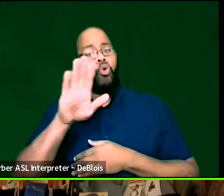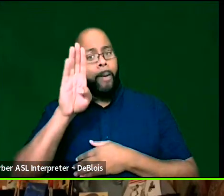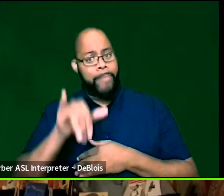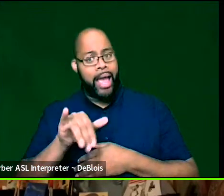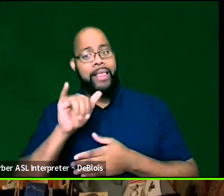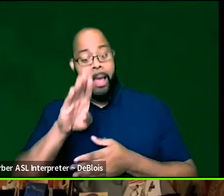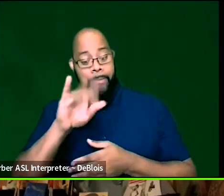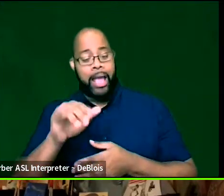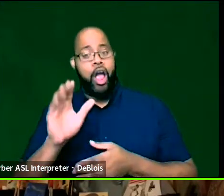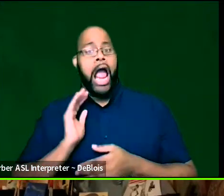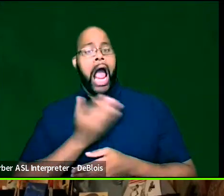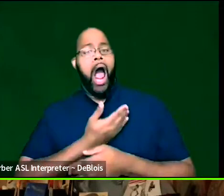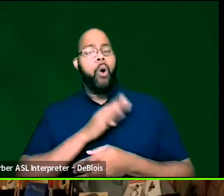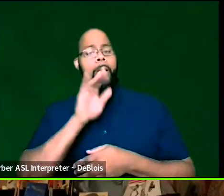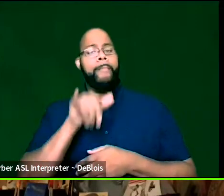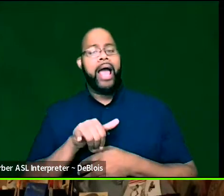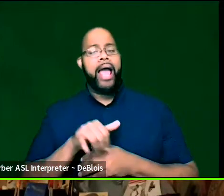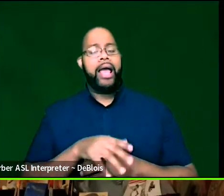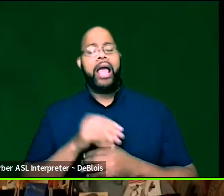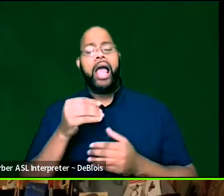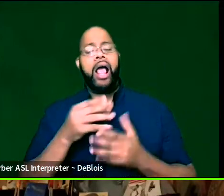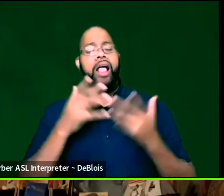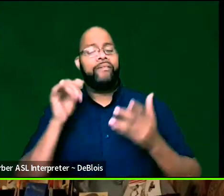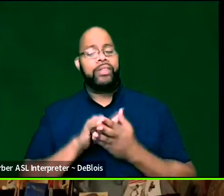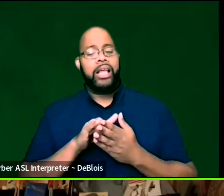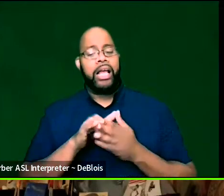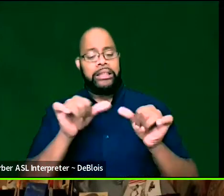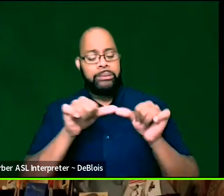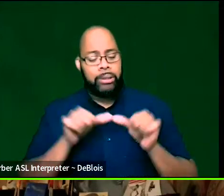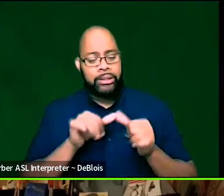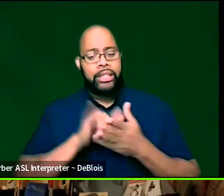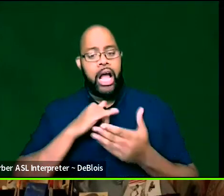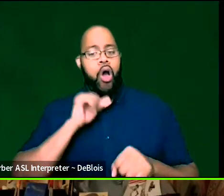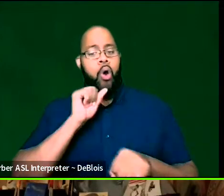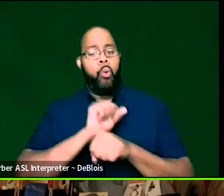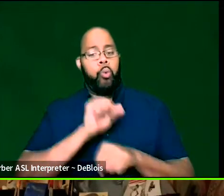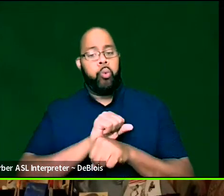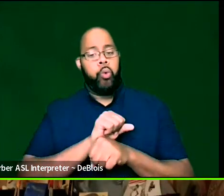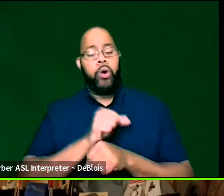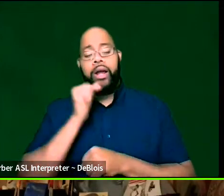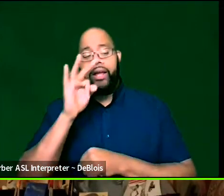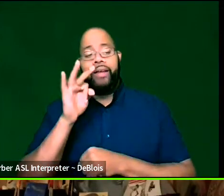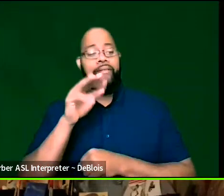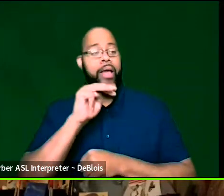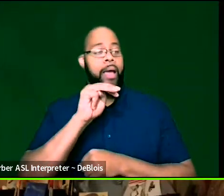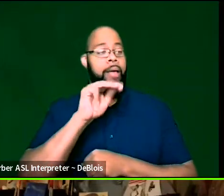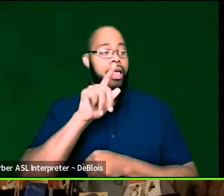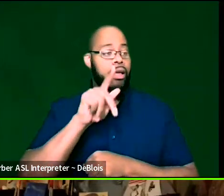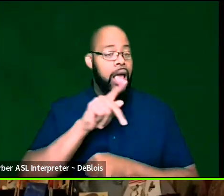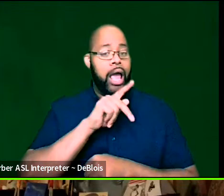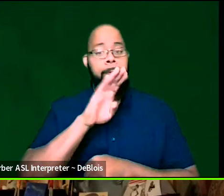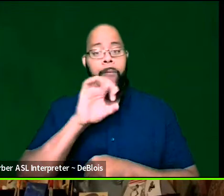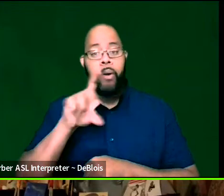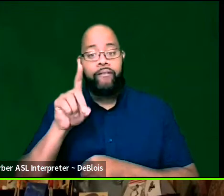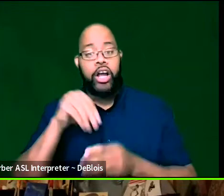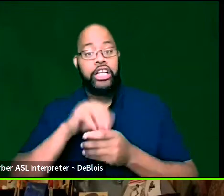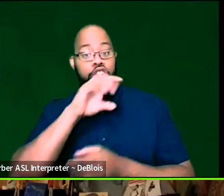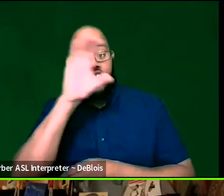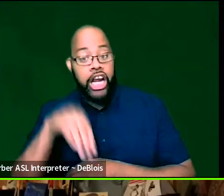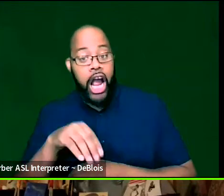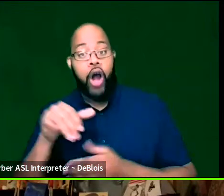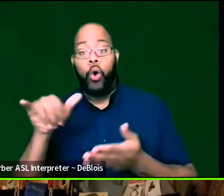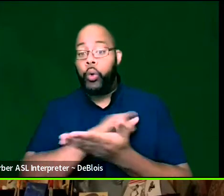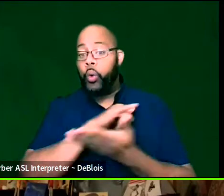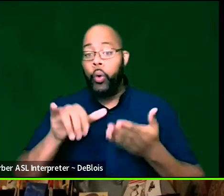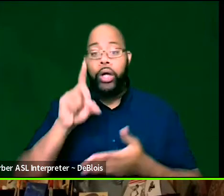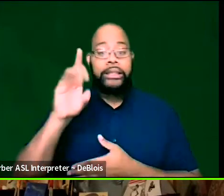this bay is our bay. In a lot of the spaces that I work on, whether it's Martin Luther King Boulevard in Chicago, New